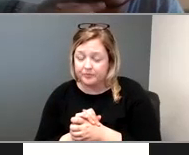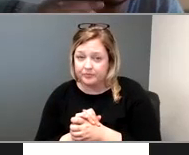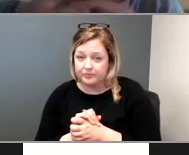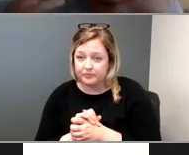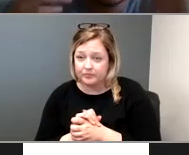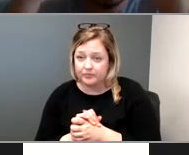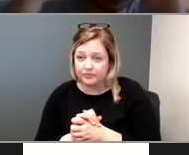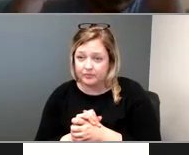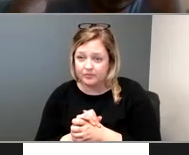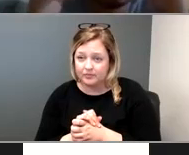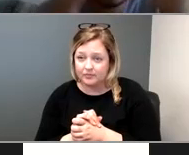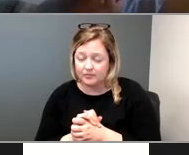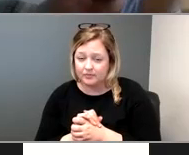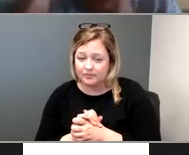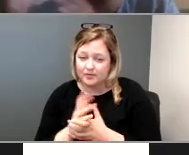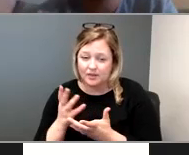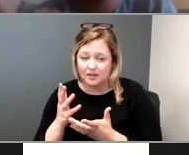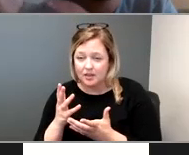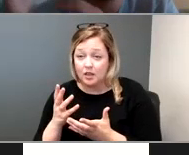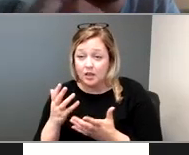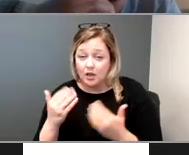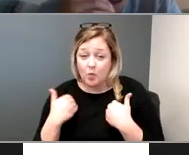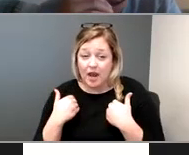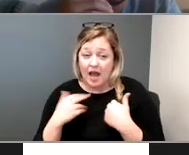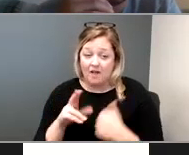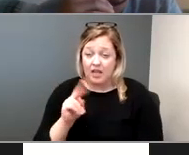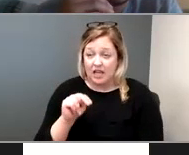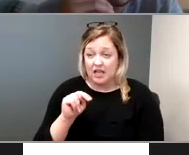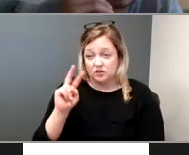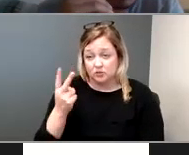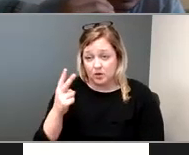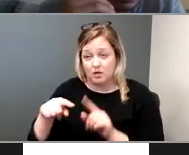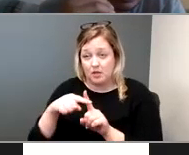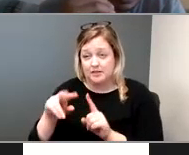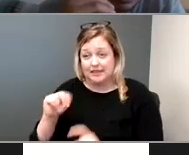It can't be, right? Because that's the same thing. We have n squared plus n squared square root of n.